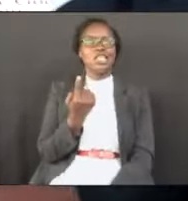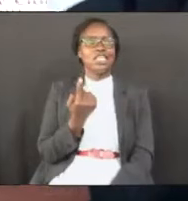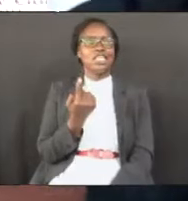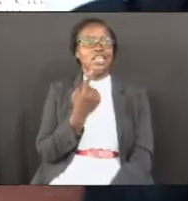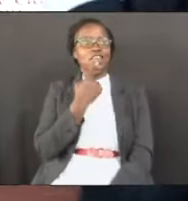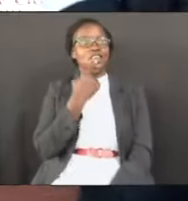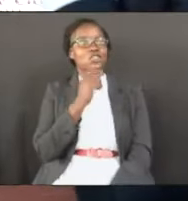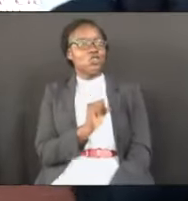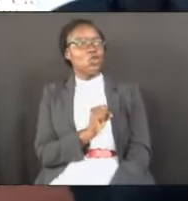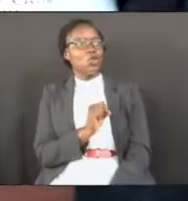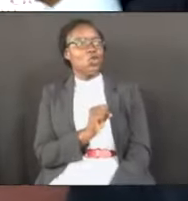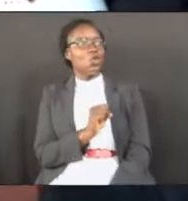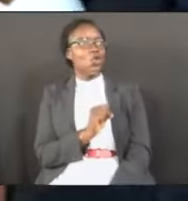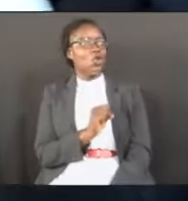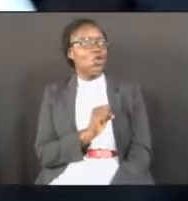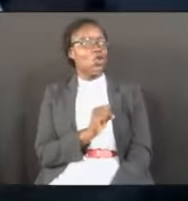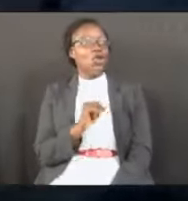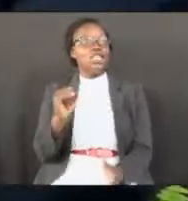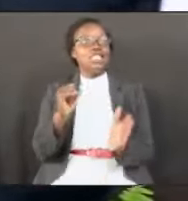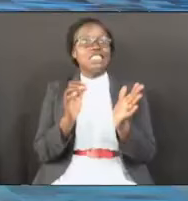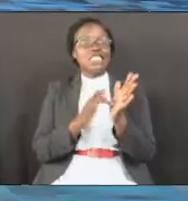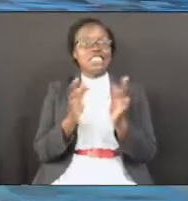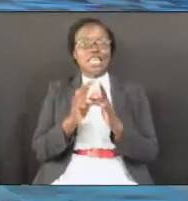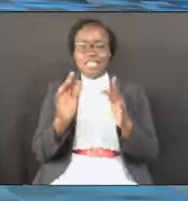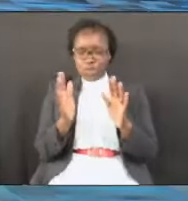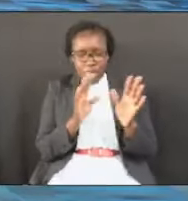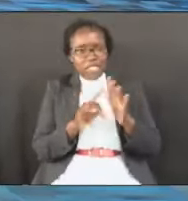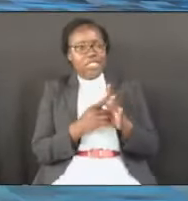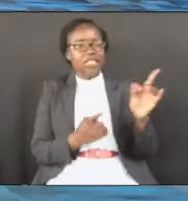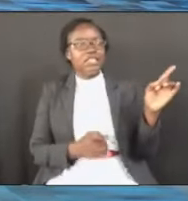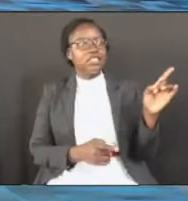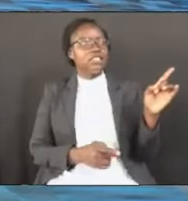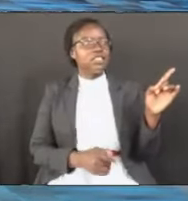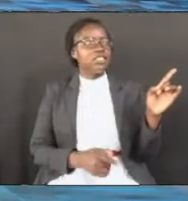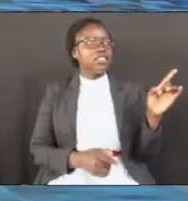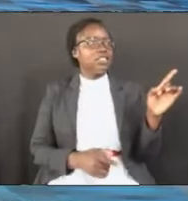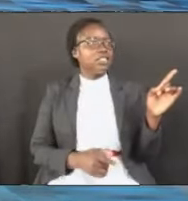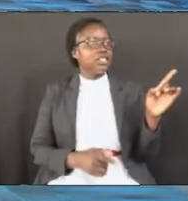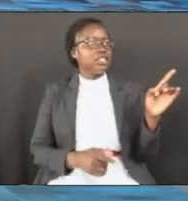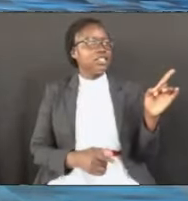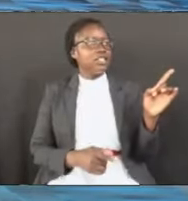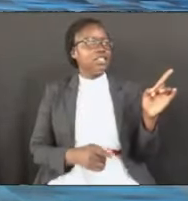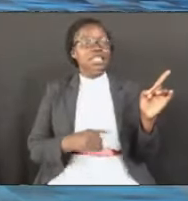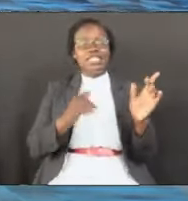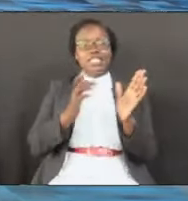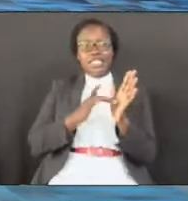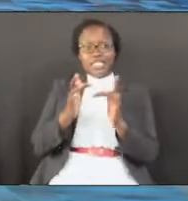So please start where there is Jesus, okay? Let's go, 1, 2, start.